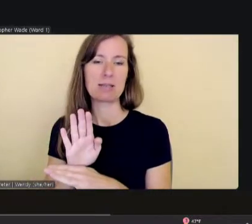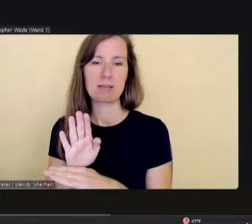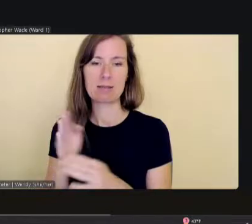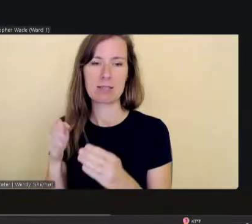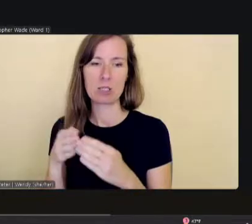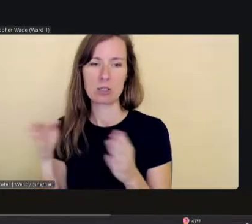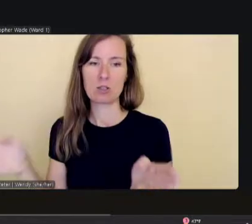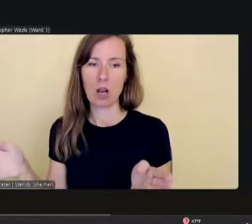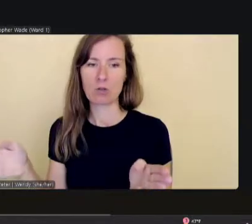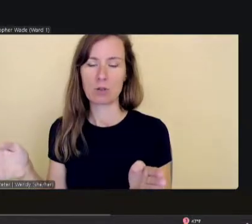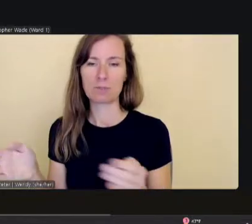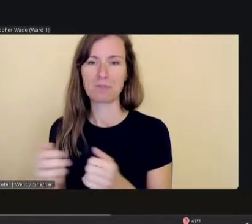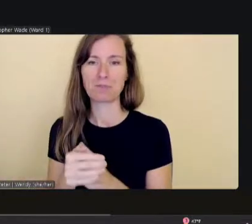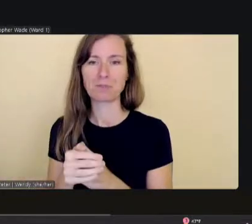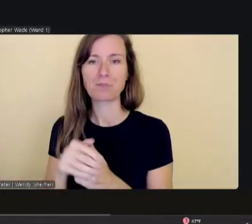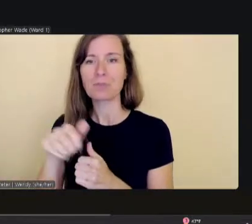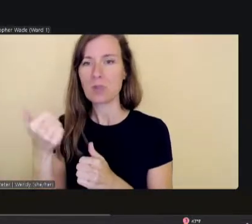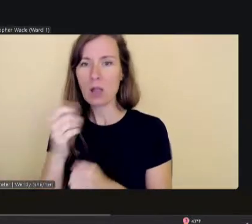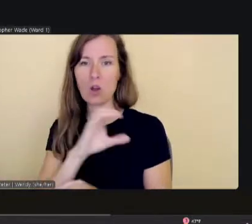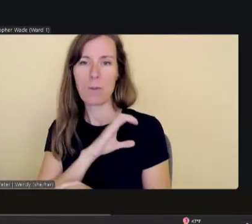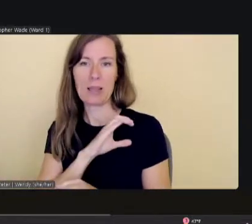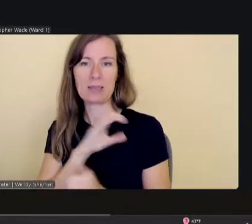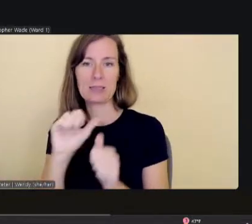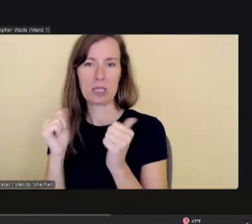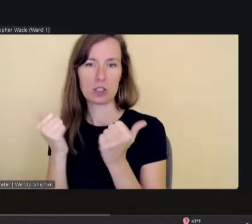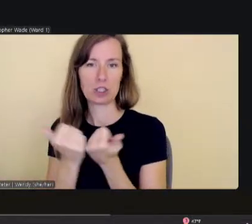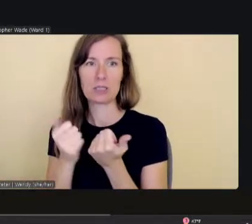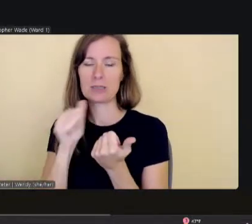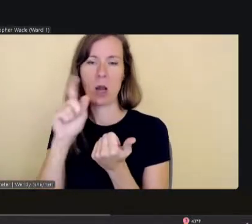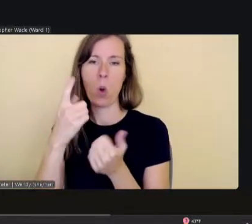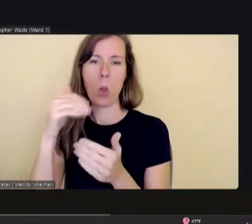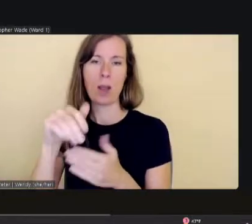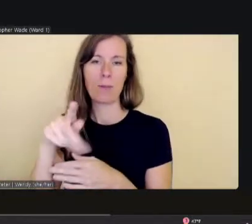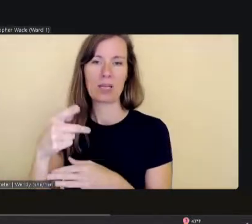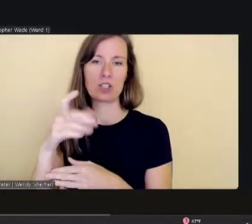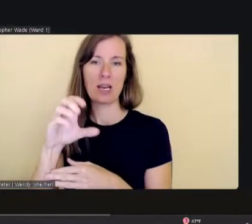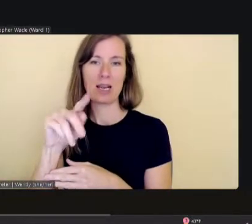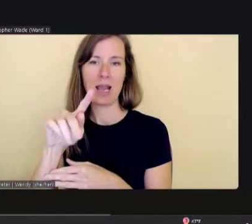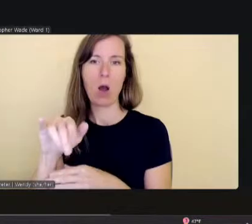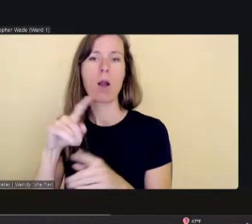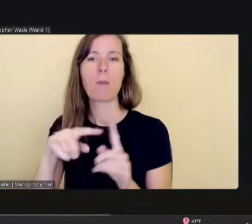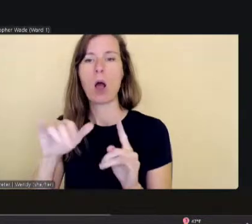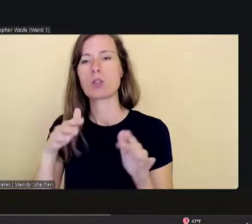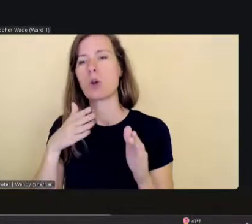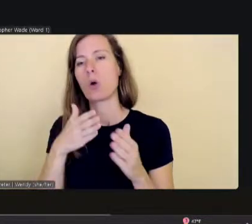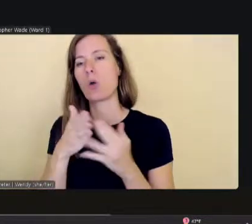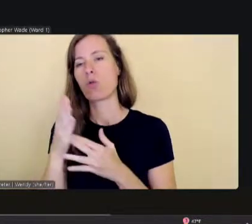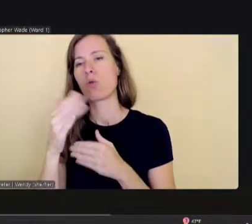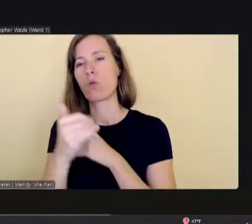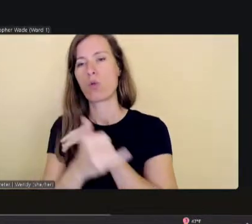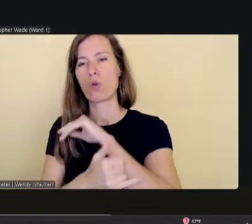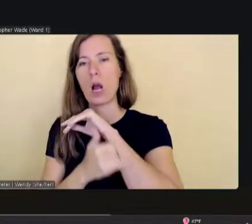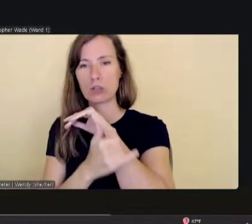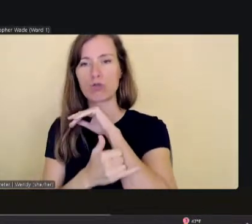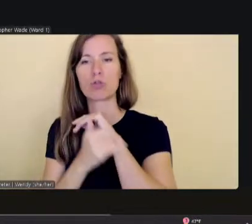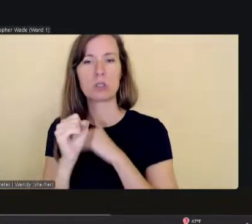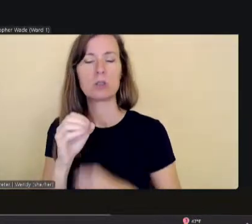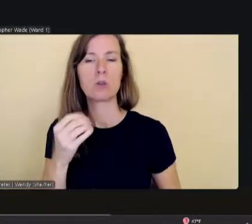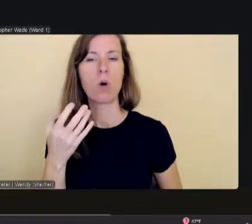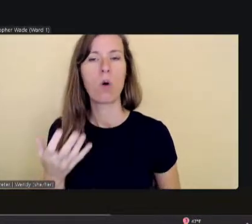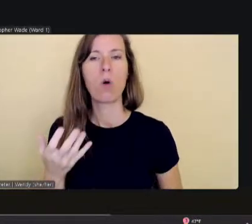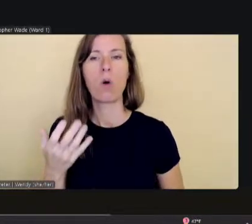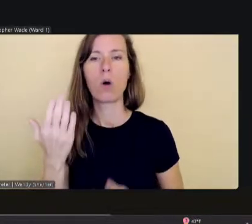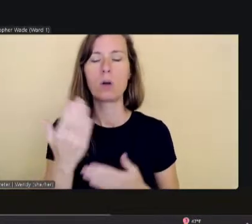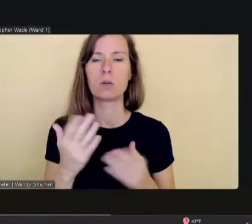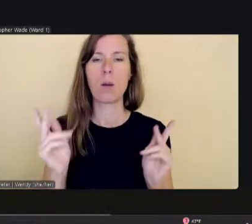other police agencies, not just within Prince George's County, but throughout the country. So some of the people that we've been talking